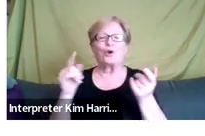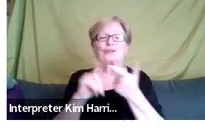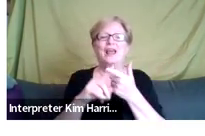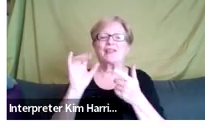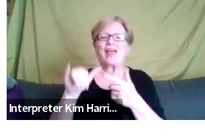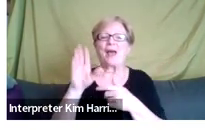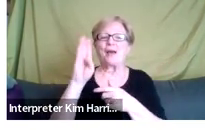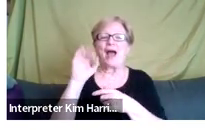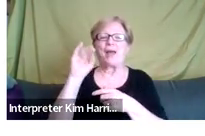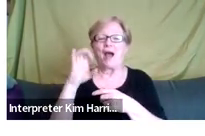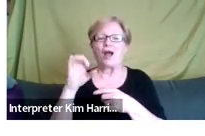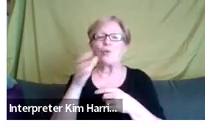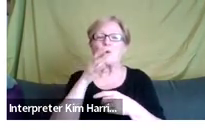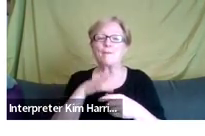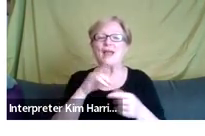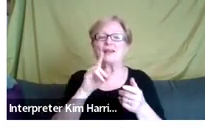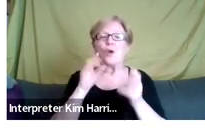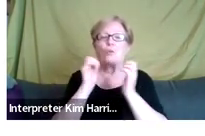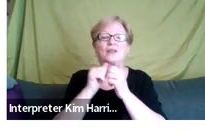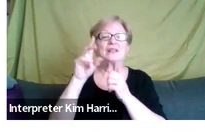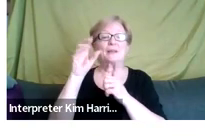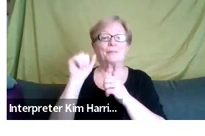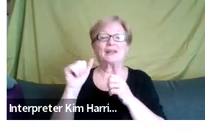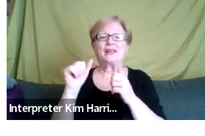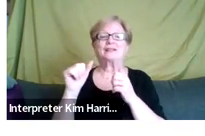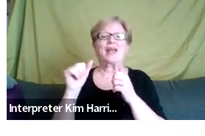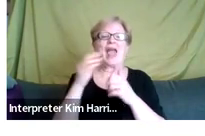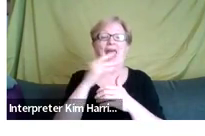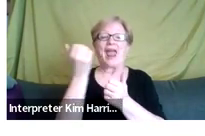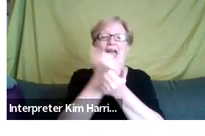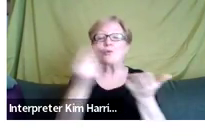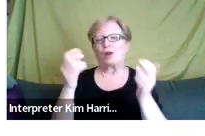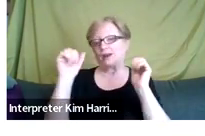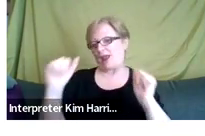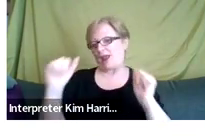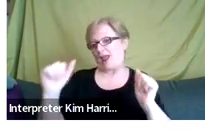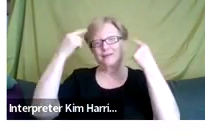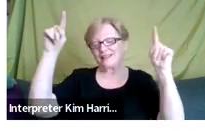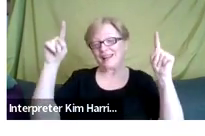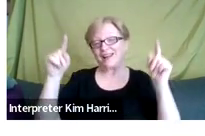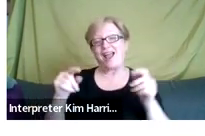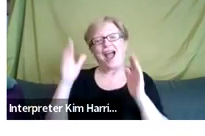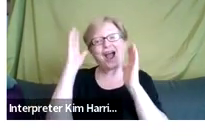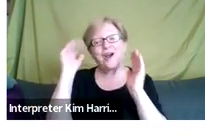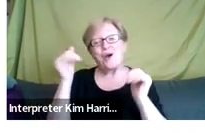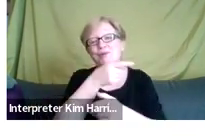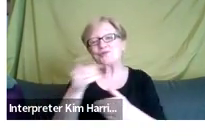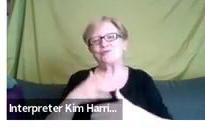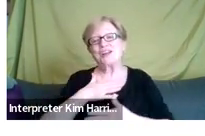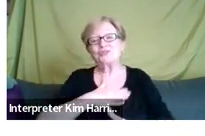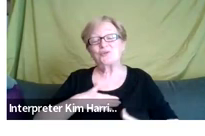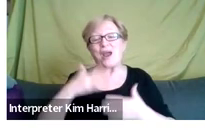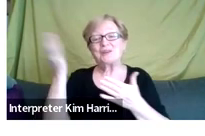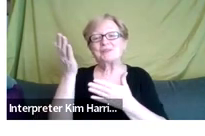matter, can succeed. So I hope, everyone enjoyed the presentation. So we're